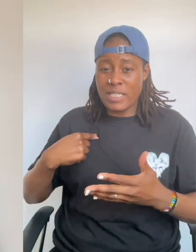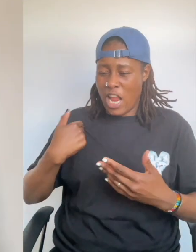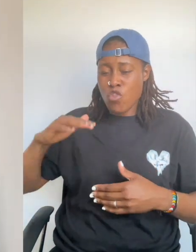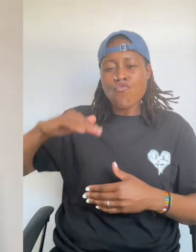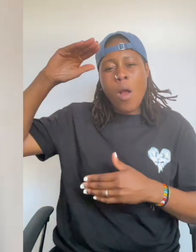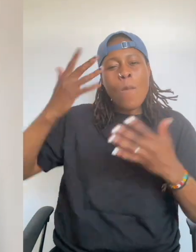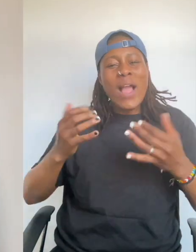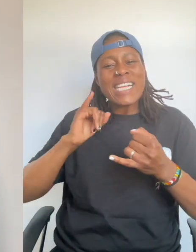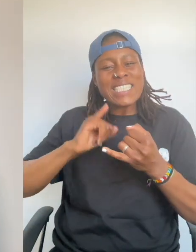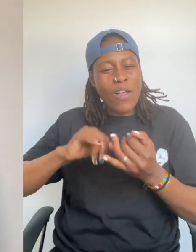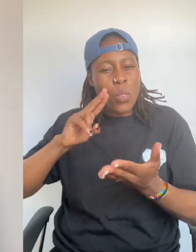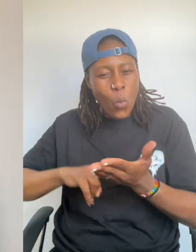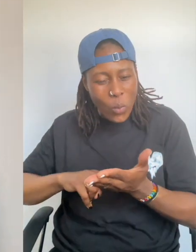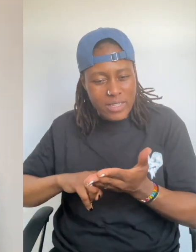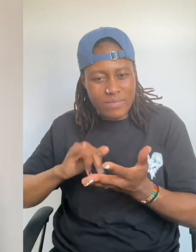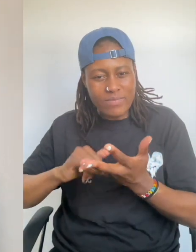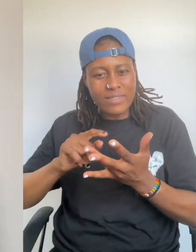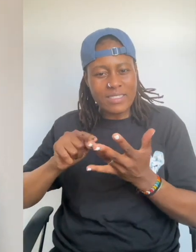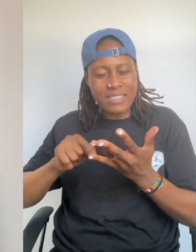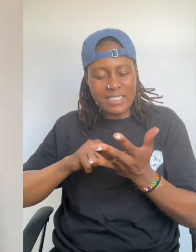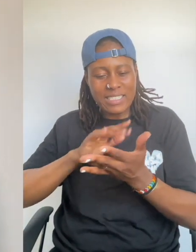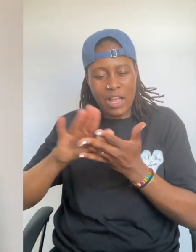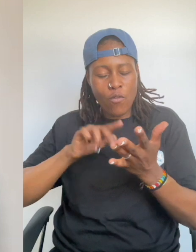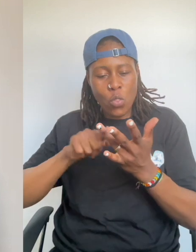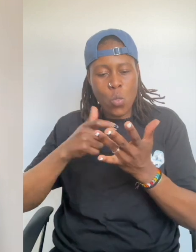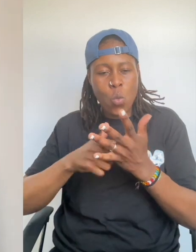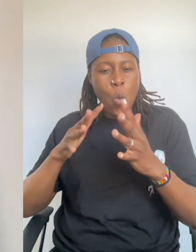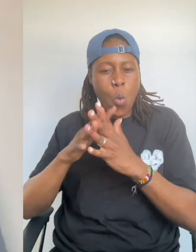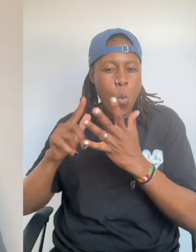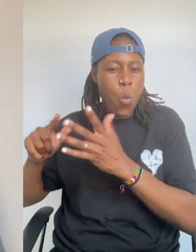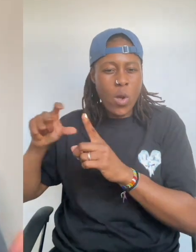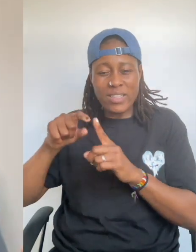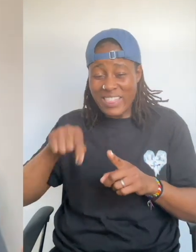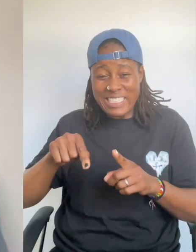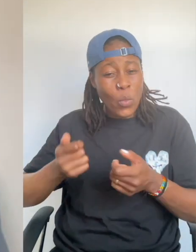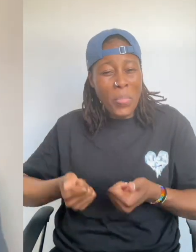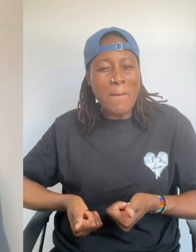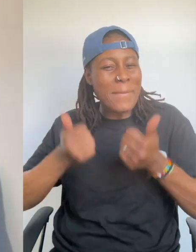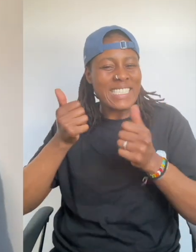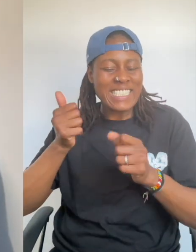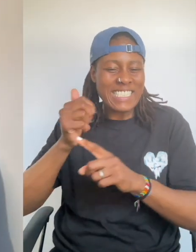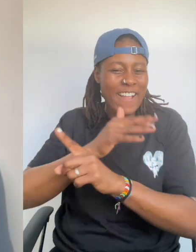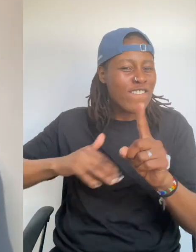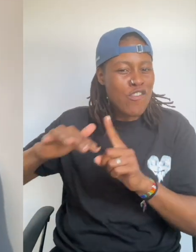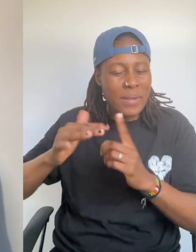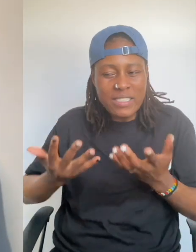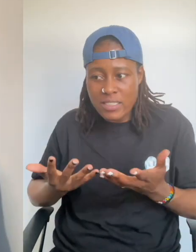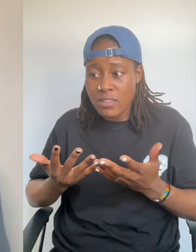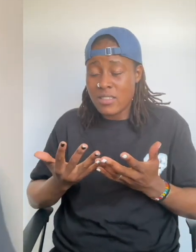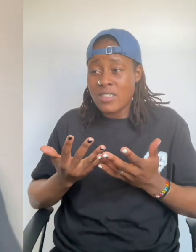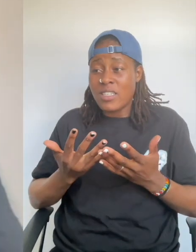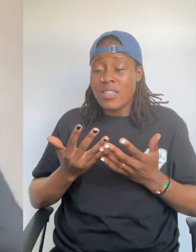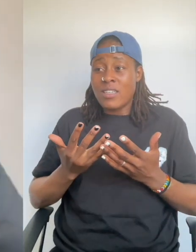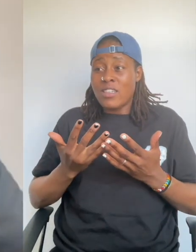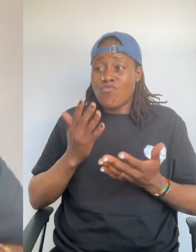up in South Norwood and, it just wasn't always the best environment. And you don't know